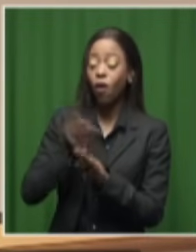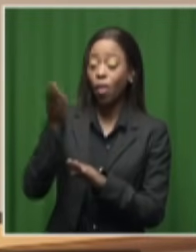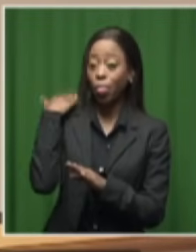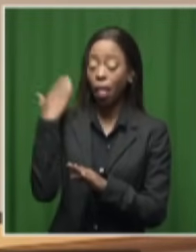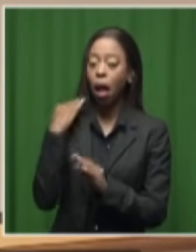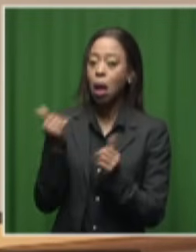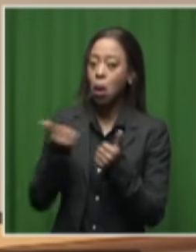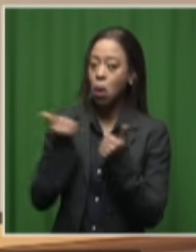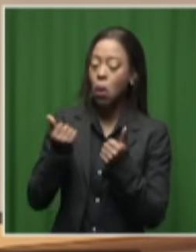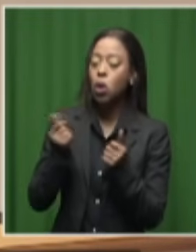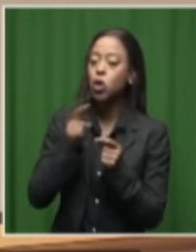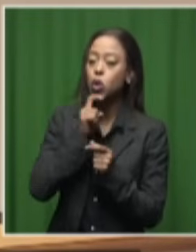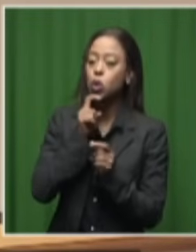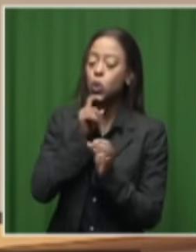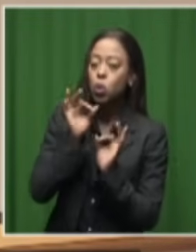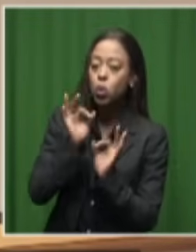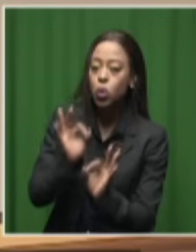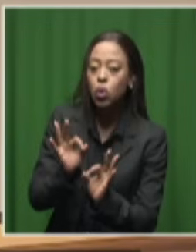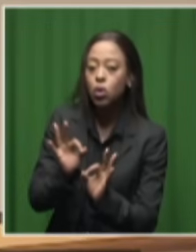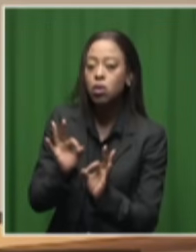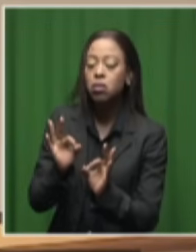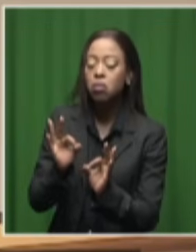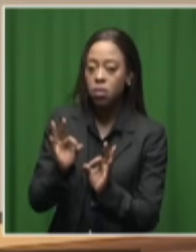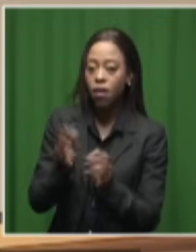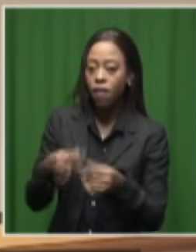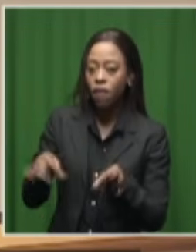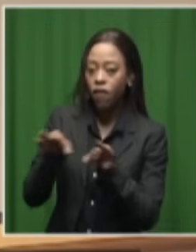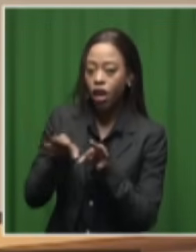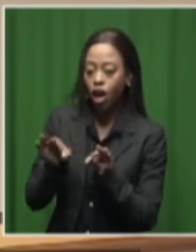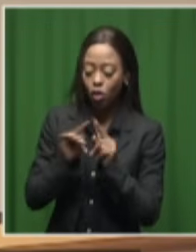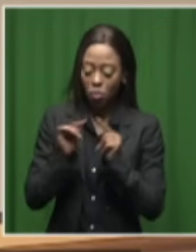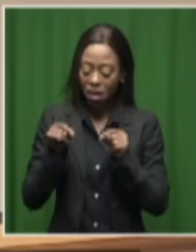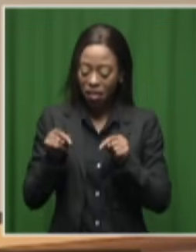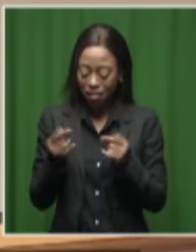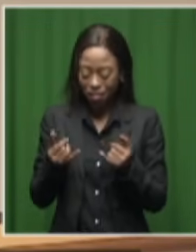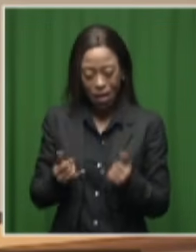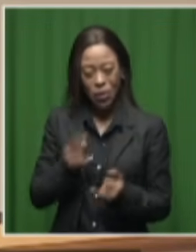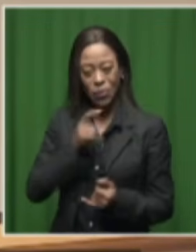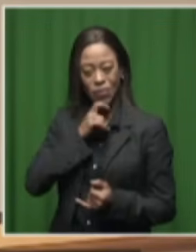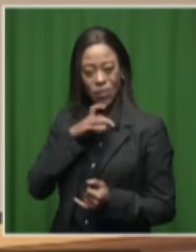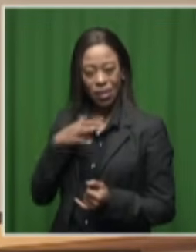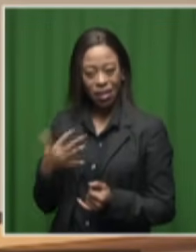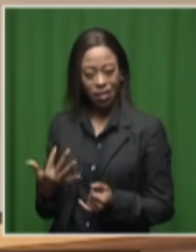past. Secondly, is to jack up on the revenue side.